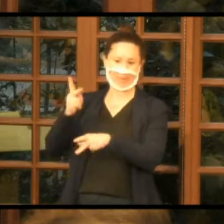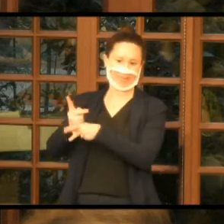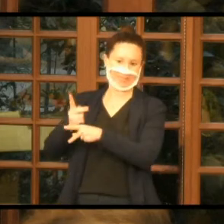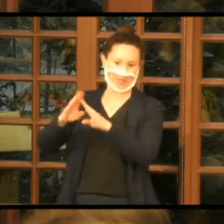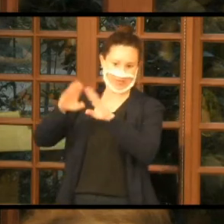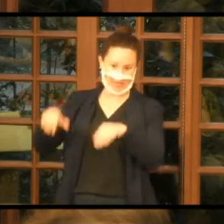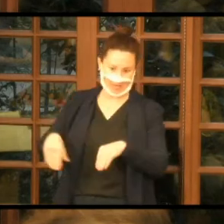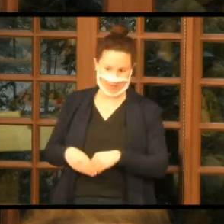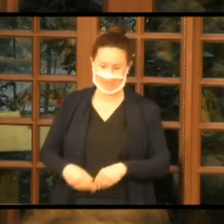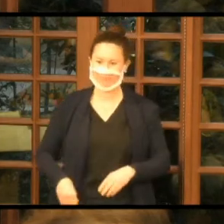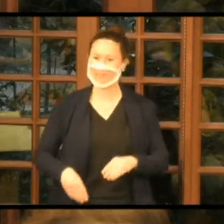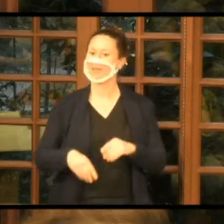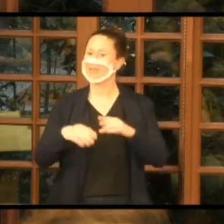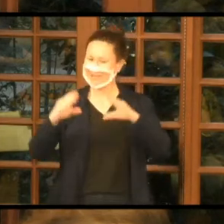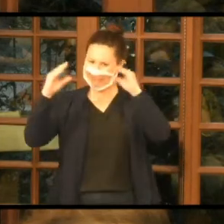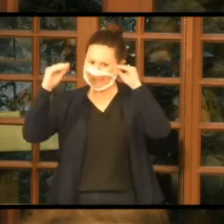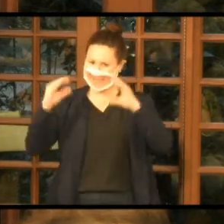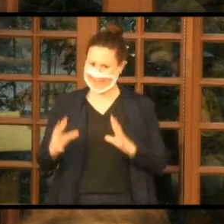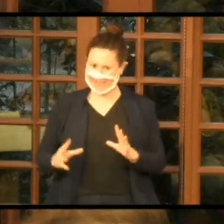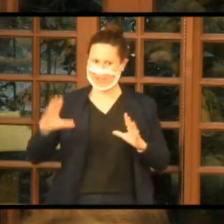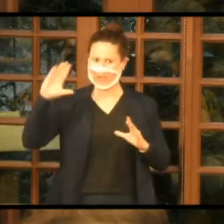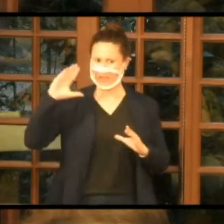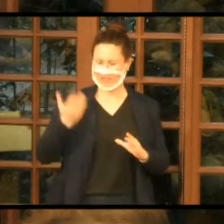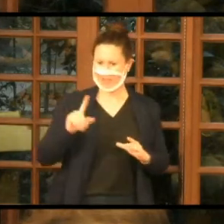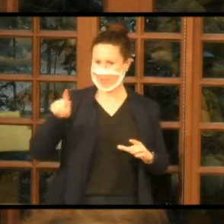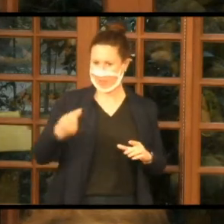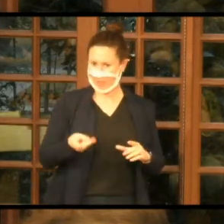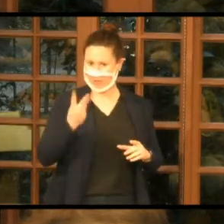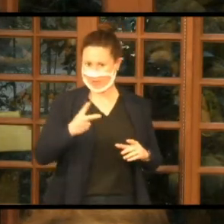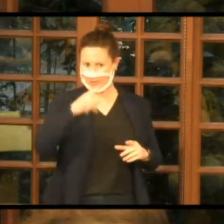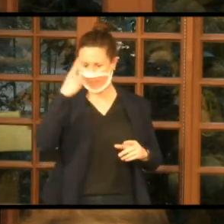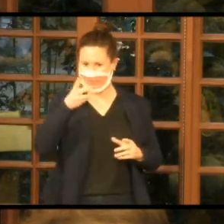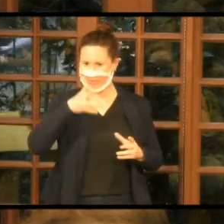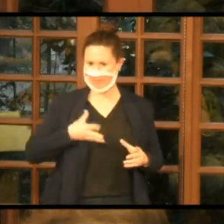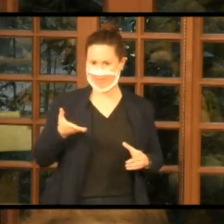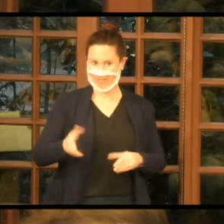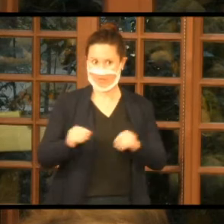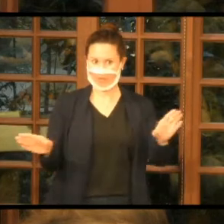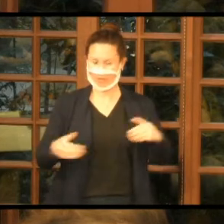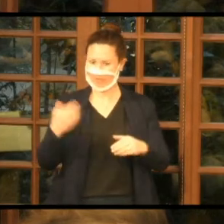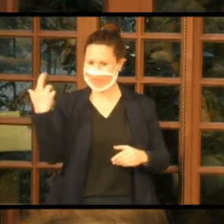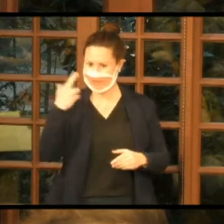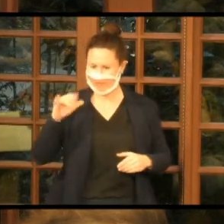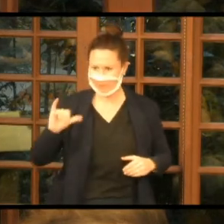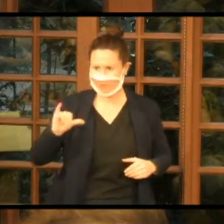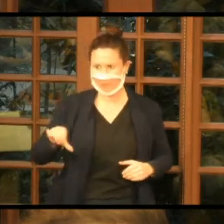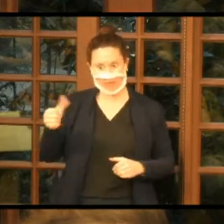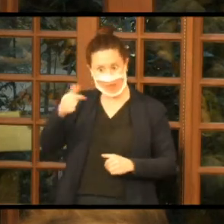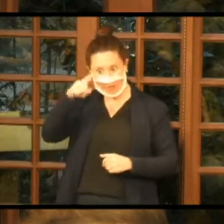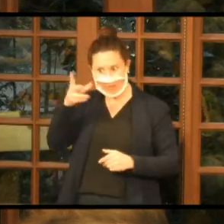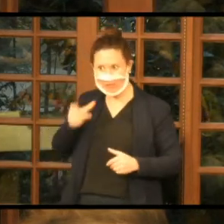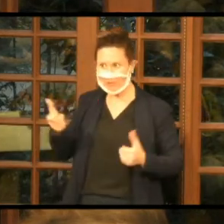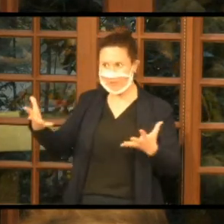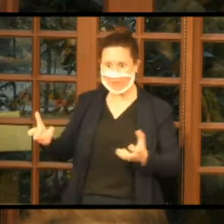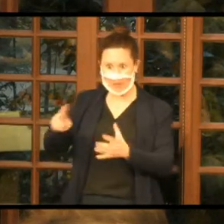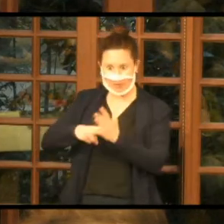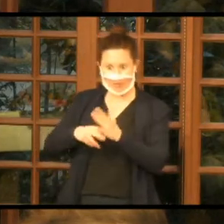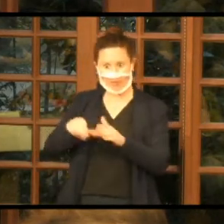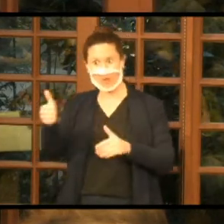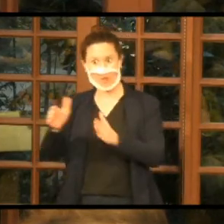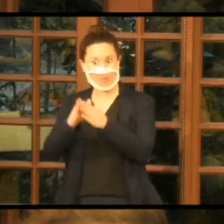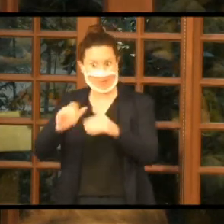it struck Lizelle that she and the professor were the only two Black women there. Didn't other Black girls at Bryn Mawr want to read books by Black